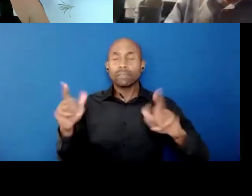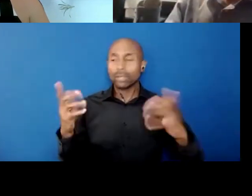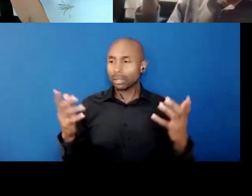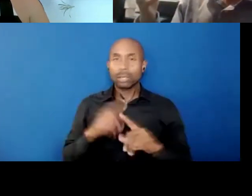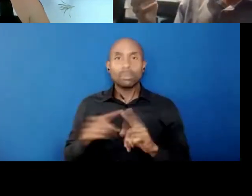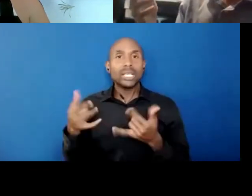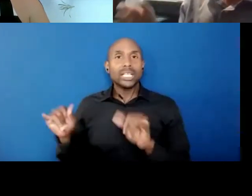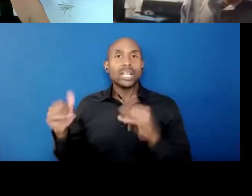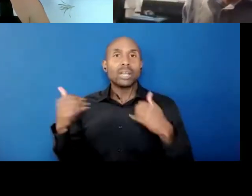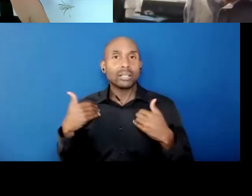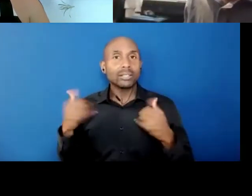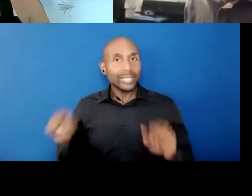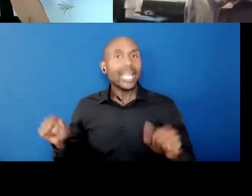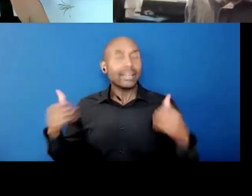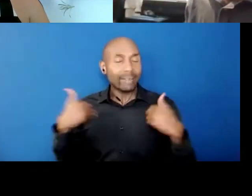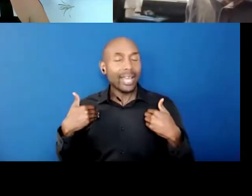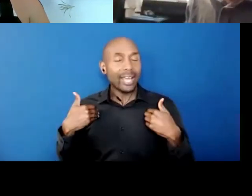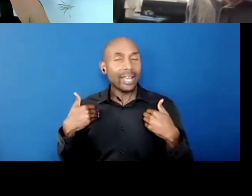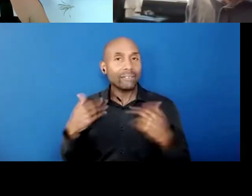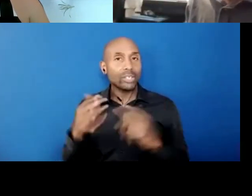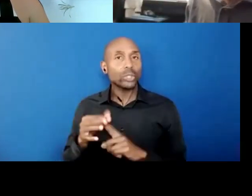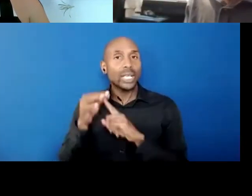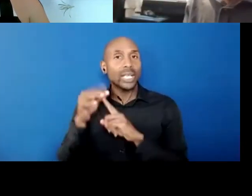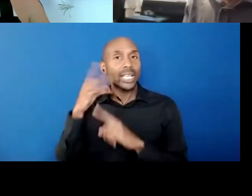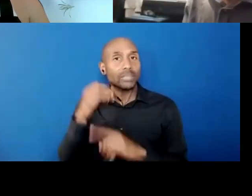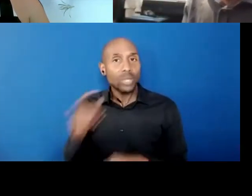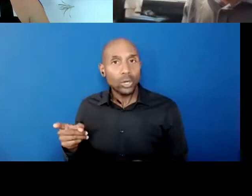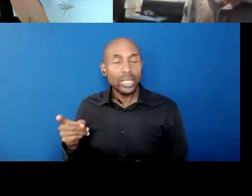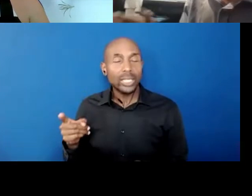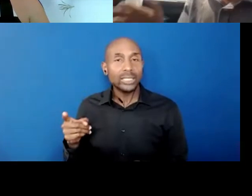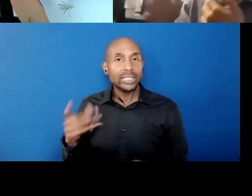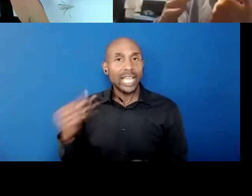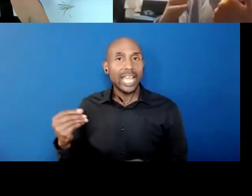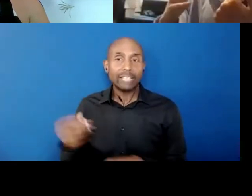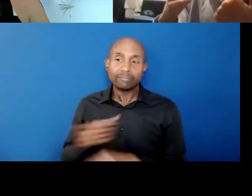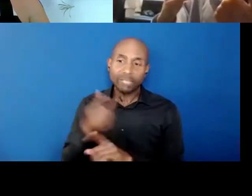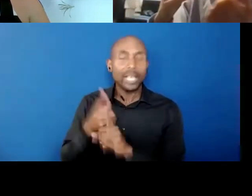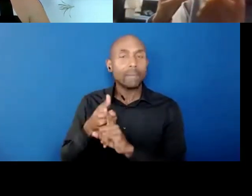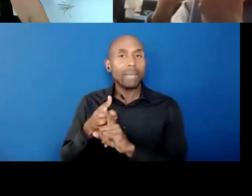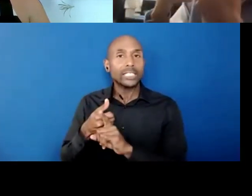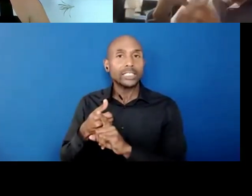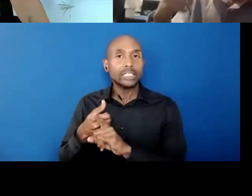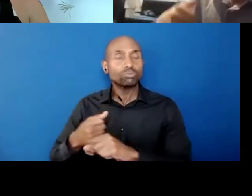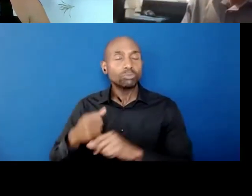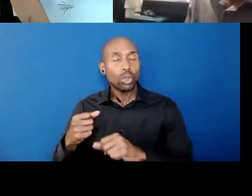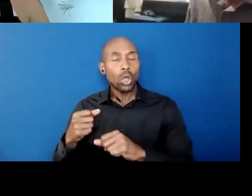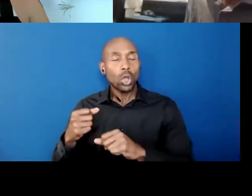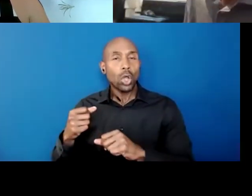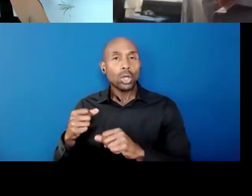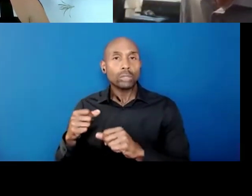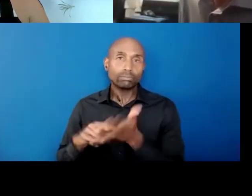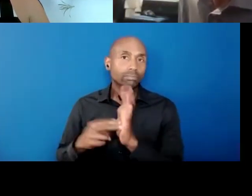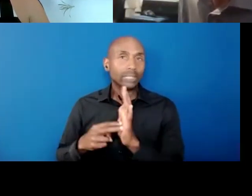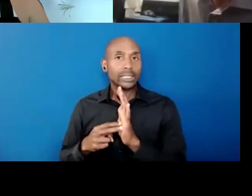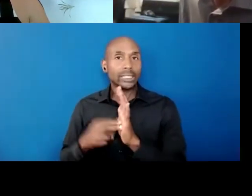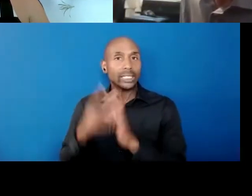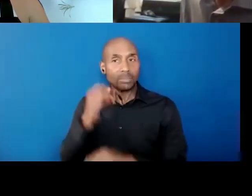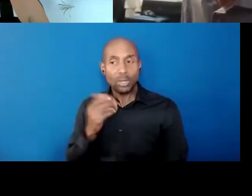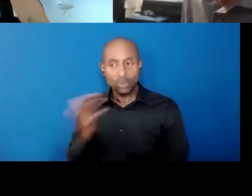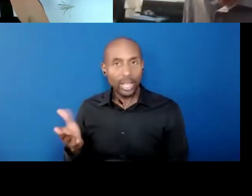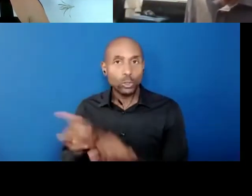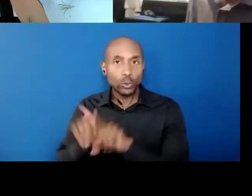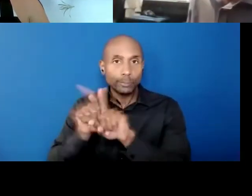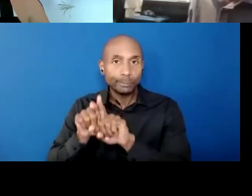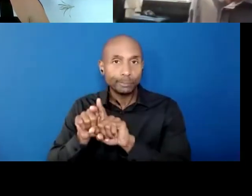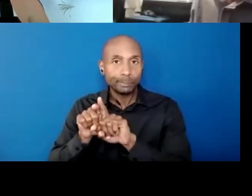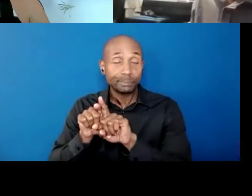unique experiences. And so with that, I'm going to go ahead and hand it back to you, David. Thanks. Justin, thank you. And I think that that's great.